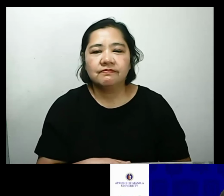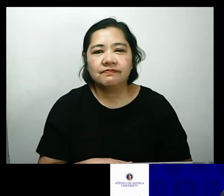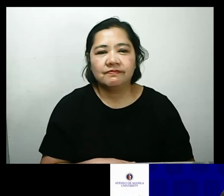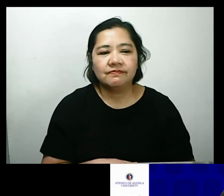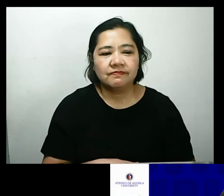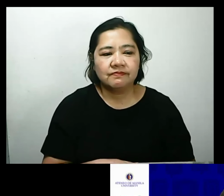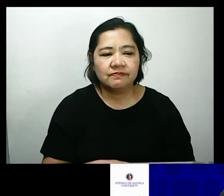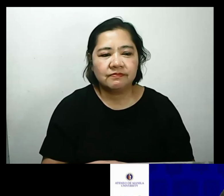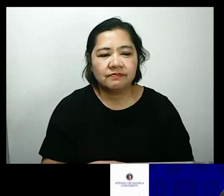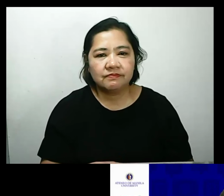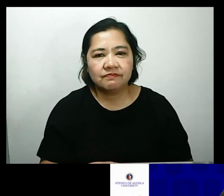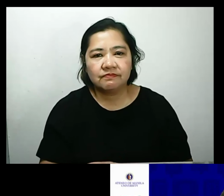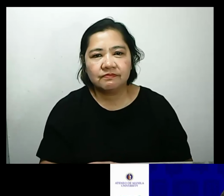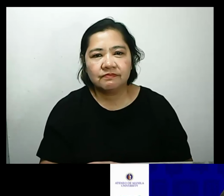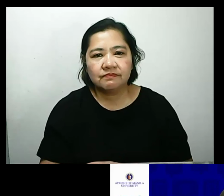for me,